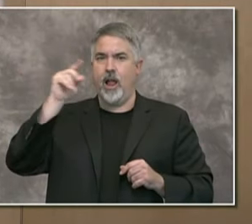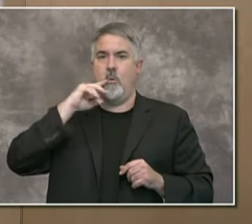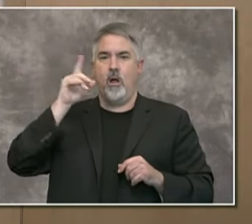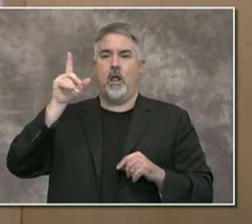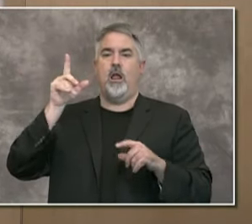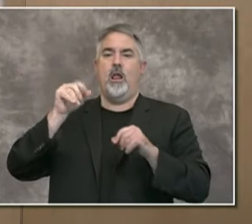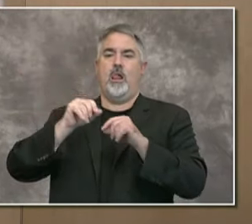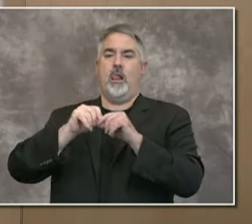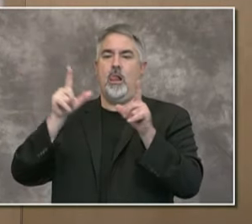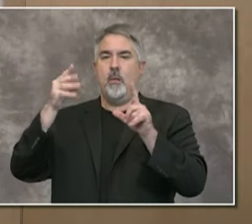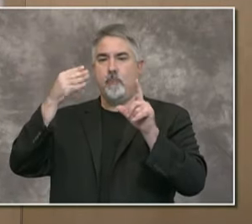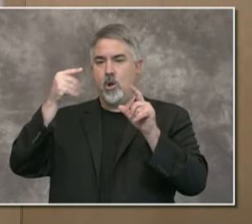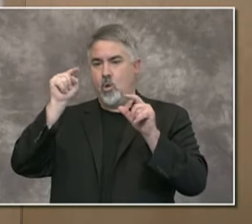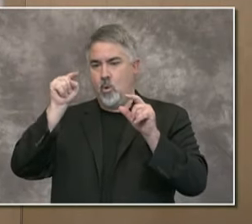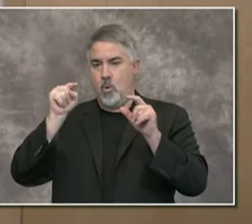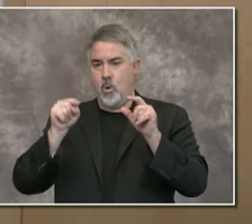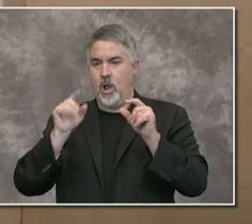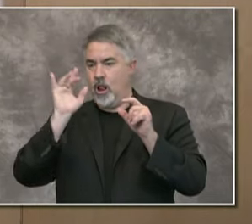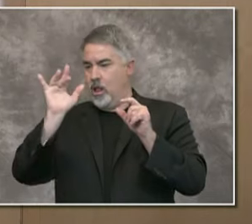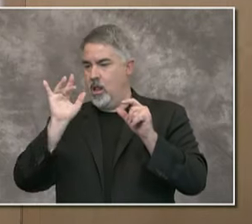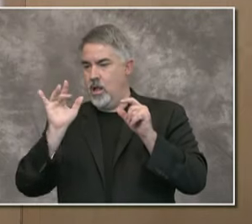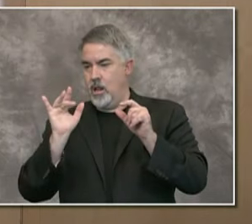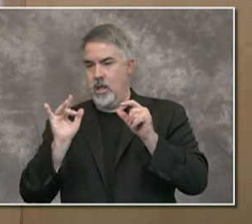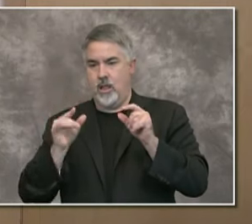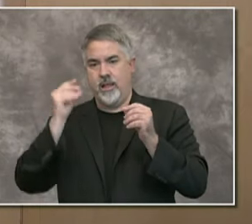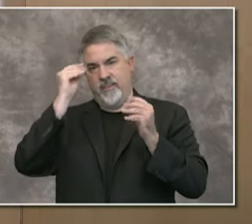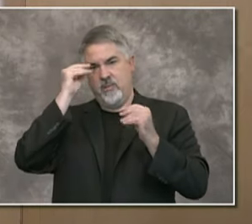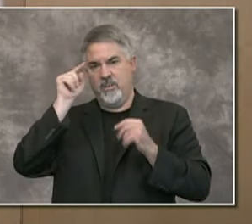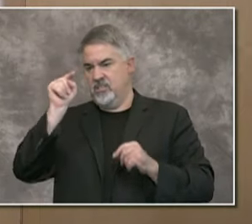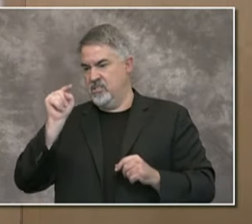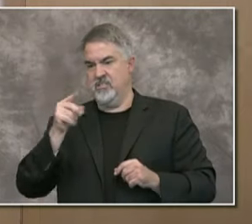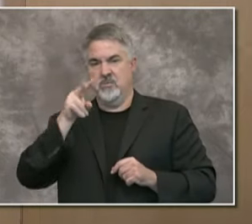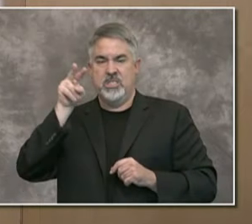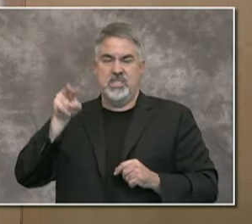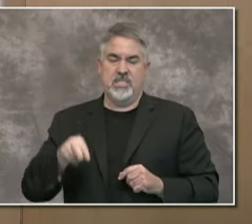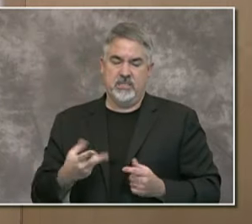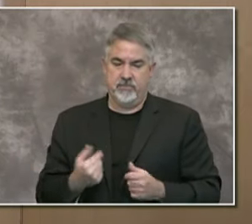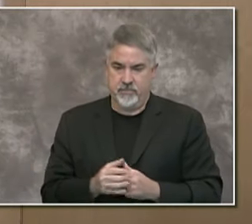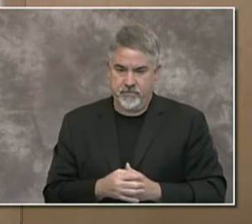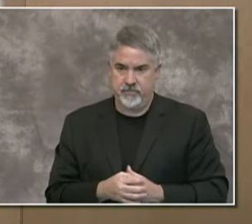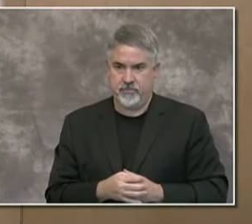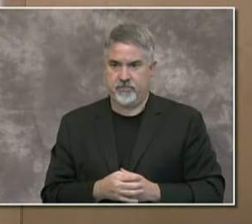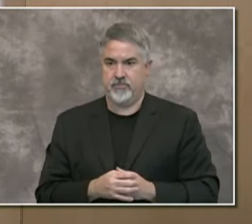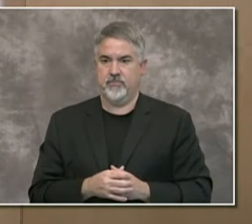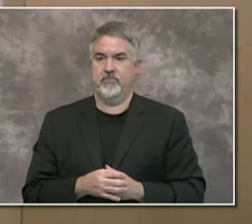bottom of that table that will provide you all of the breakdowns that we have shared with you today.